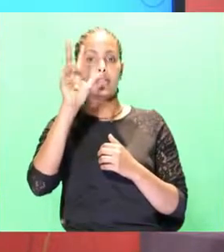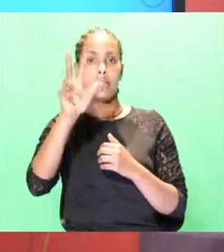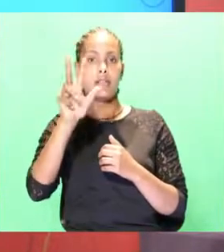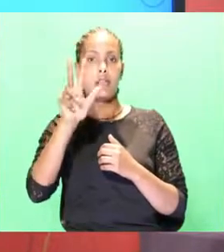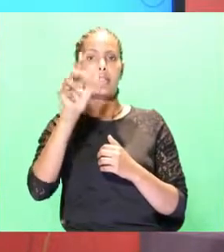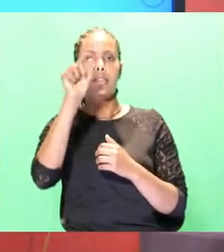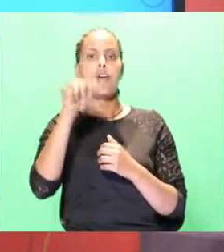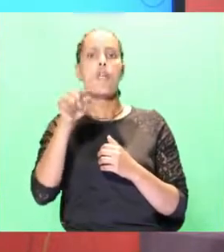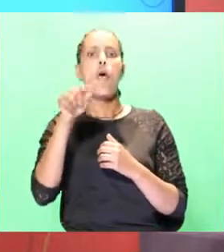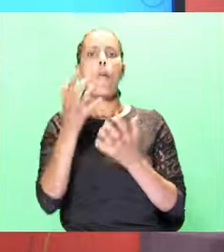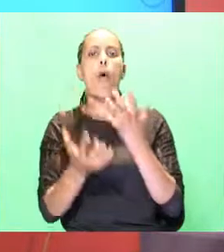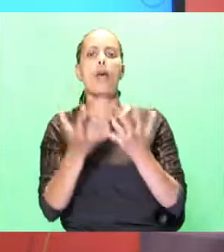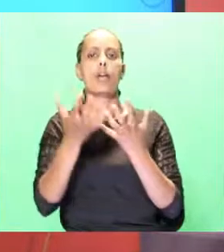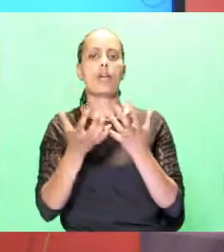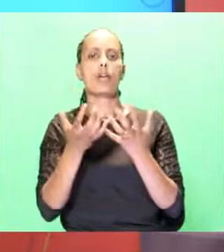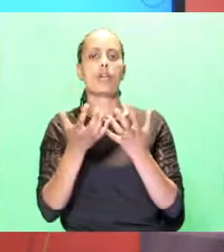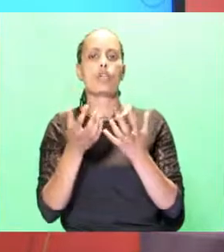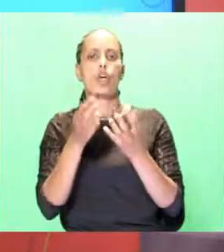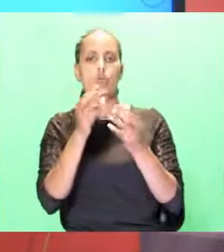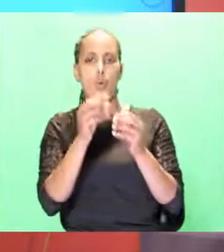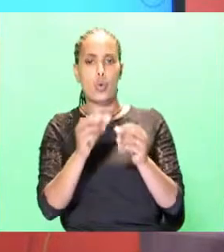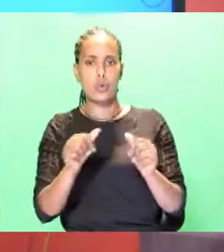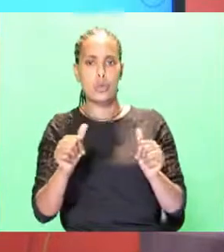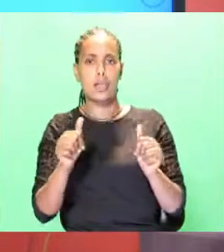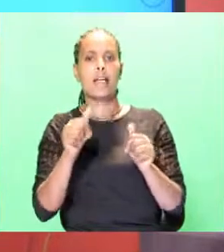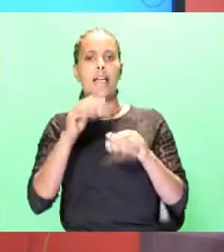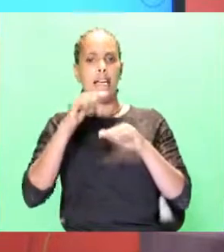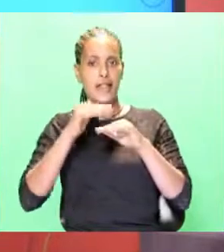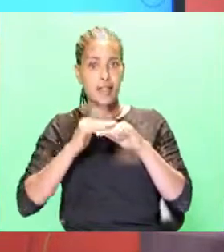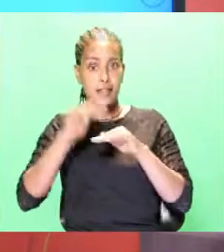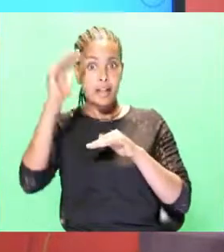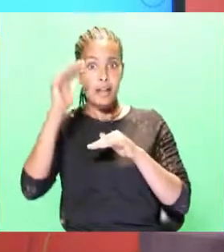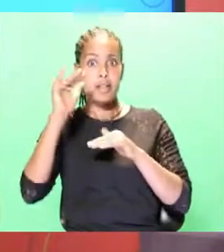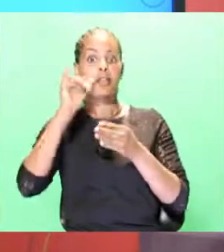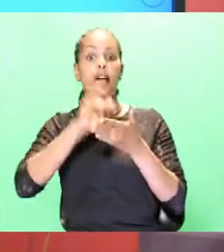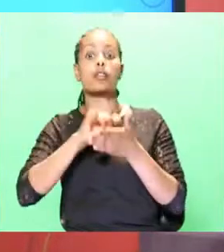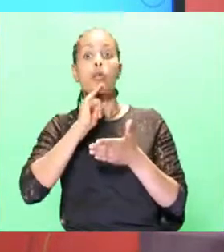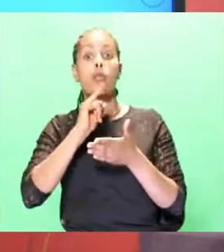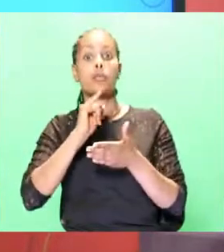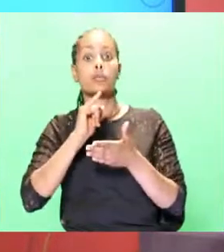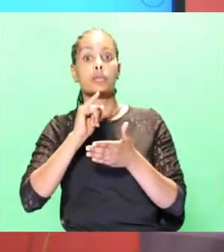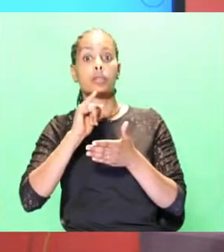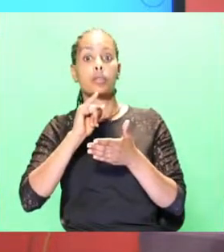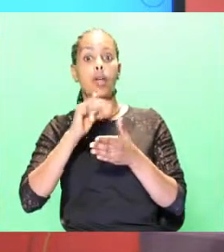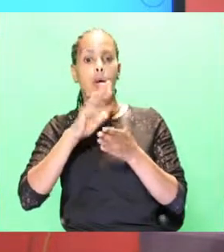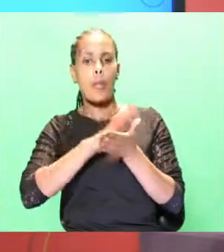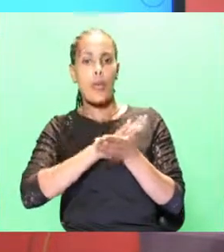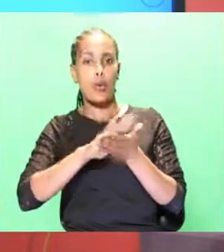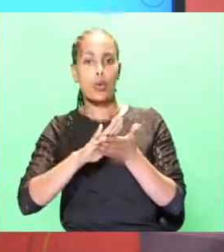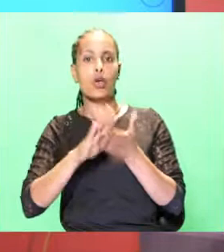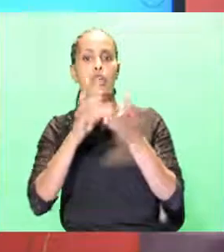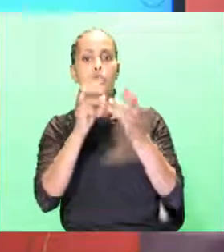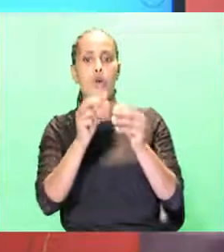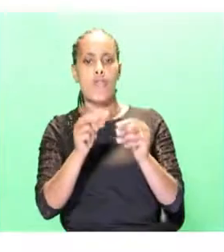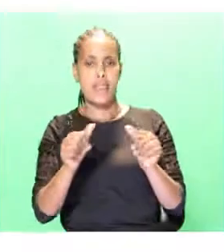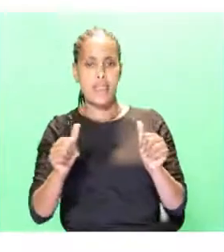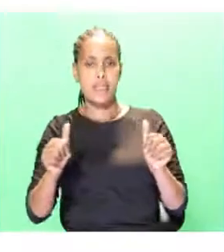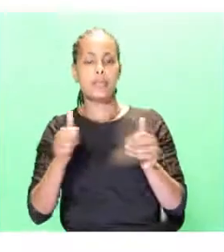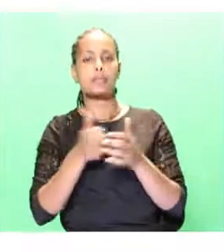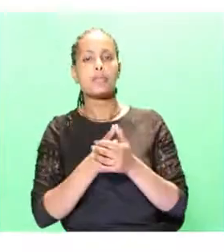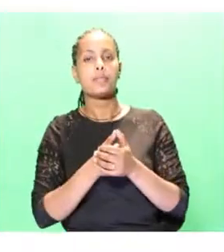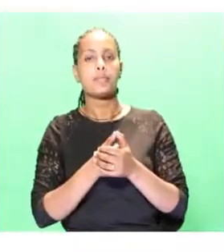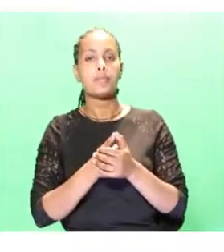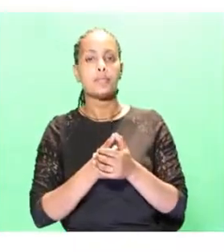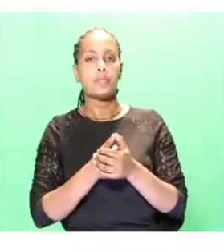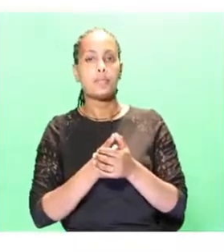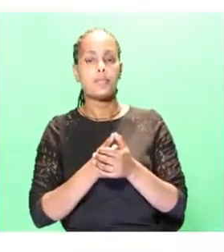Therefore, boiling point of a solution is greater than that of a pure solvent.